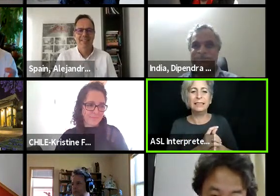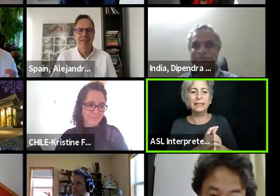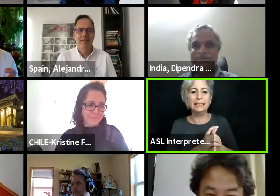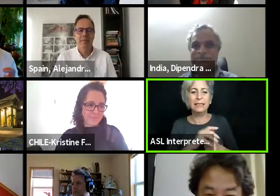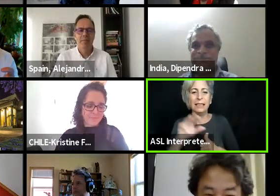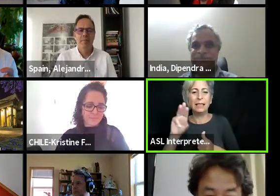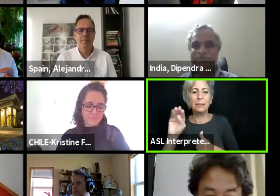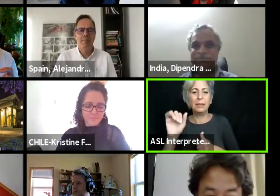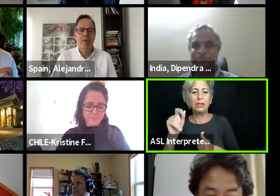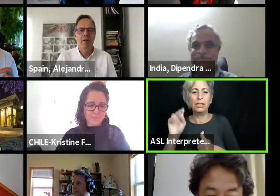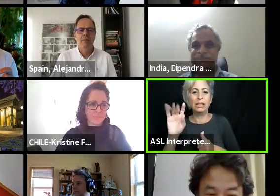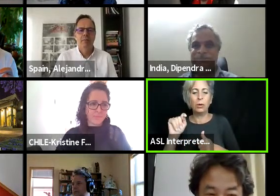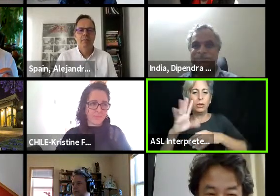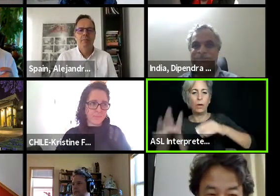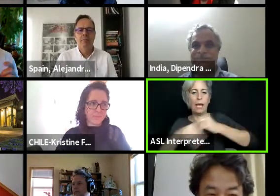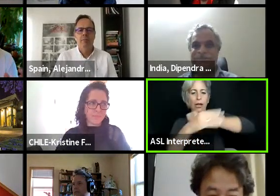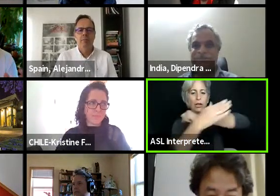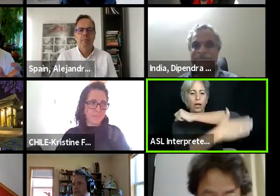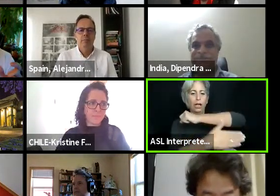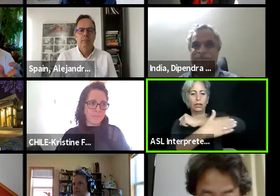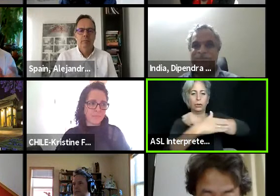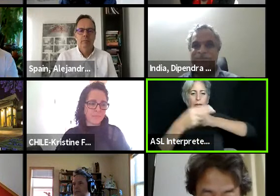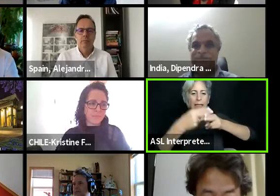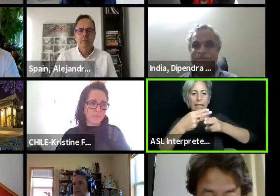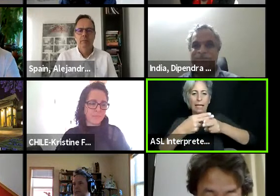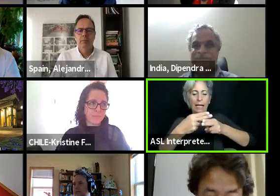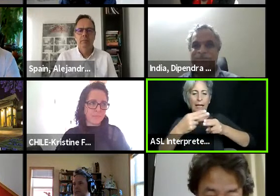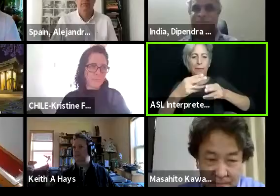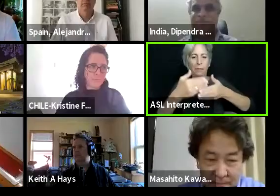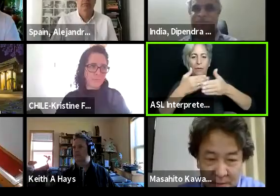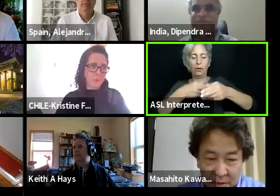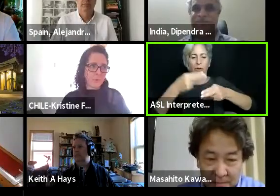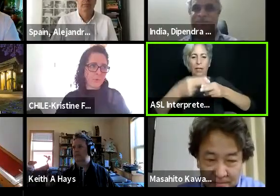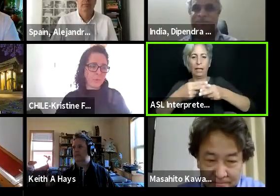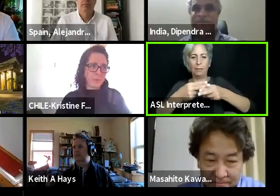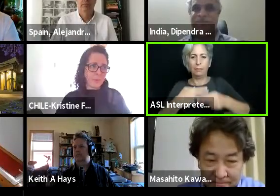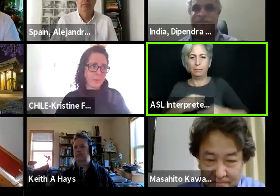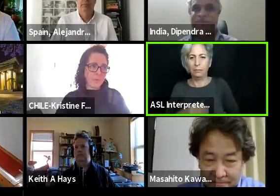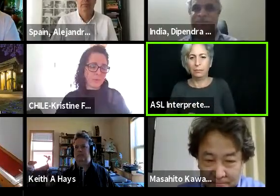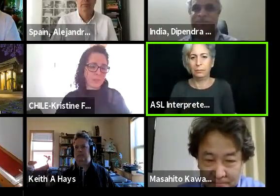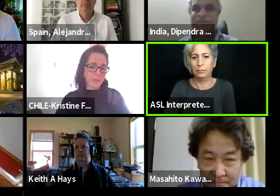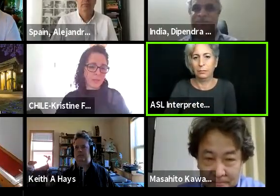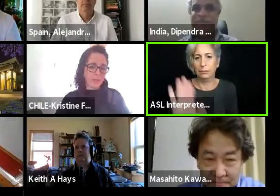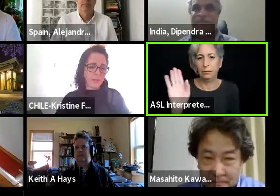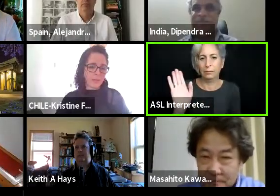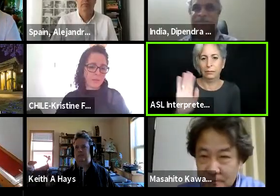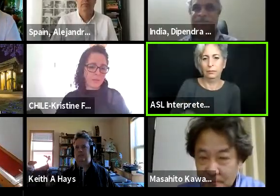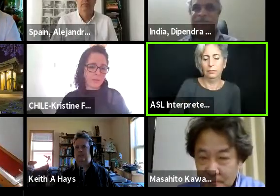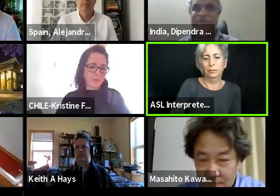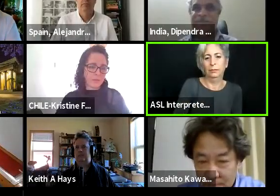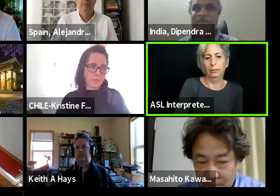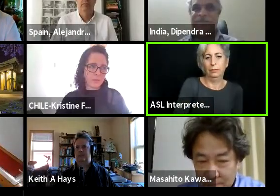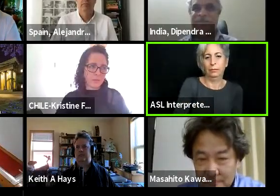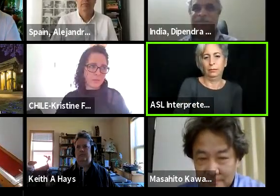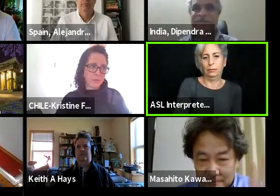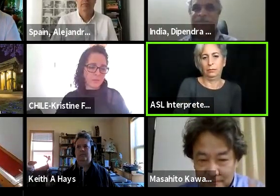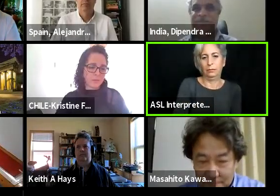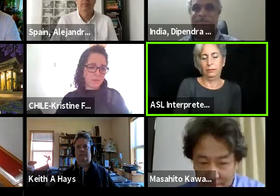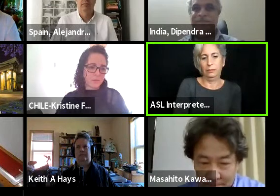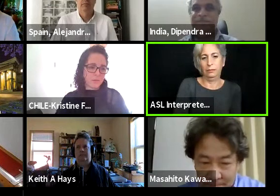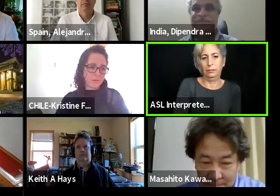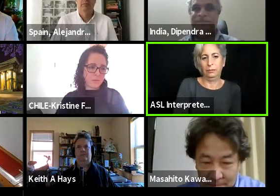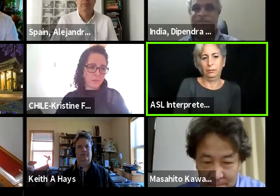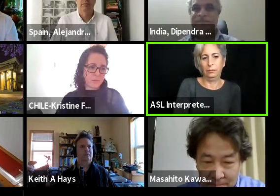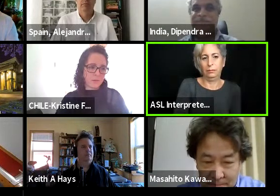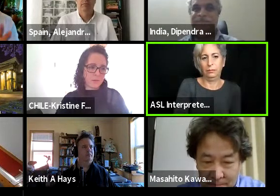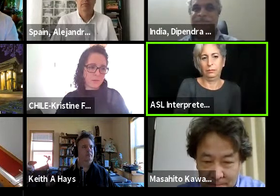put your country's name before your name? Okay. And just as to let you know that we'll be